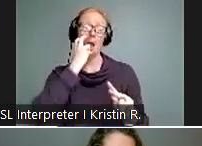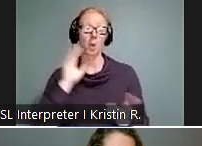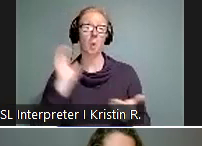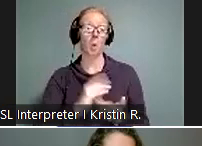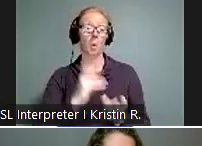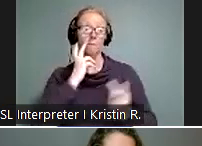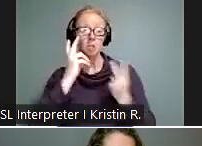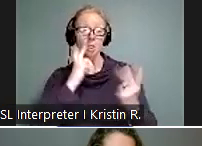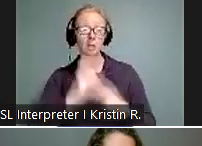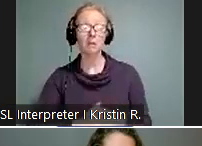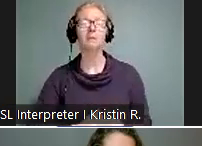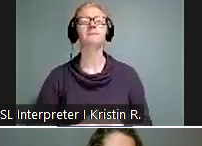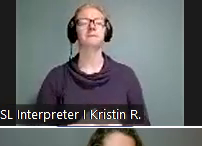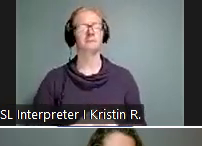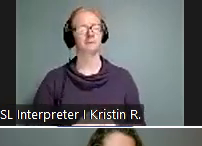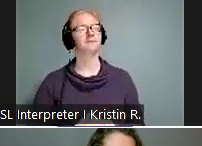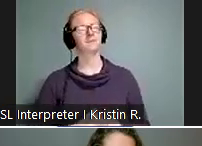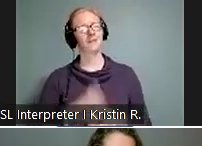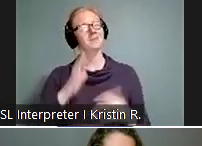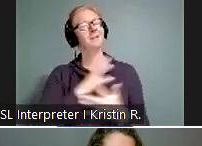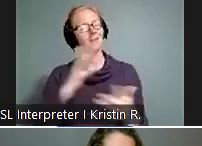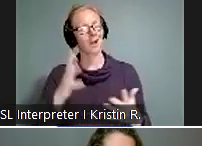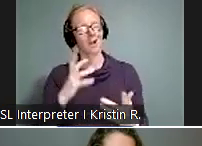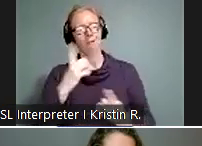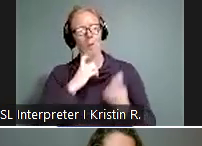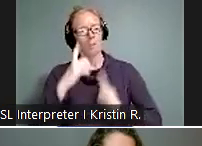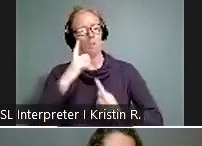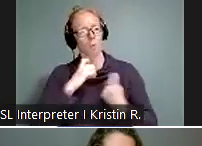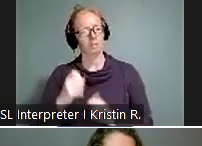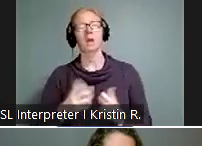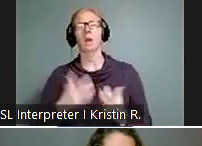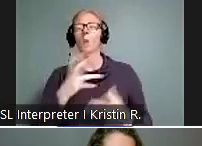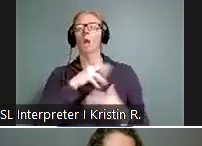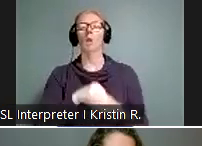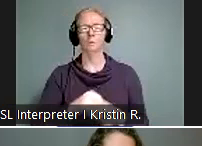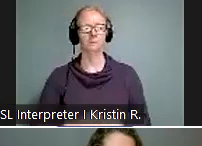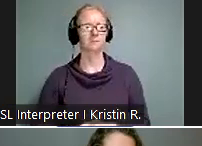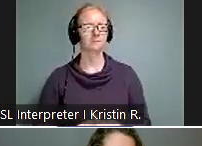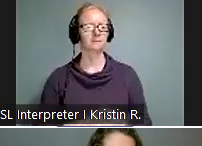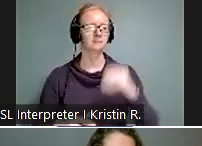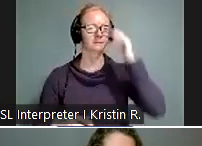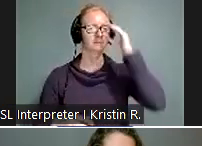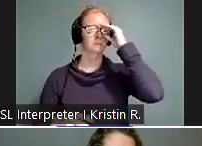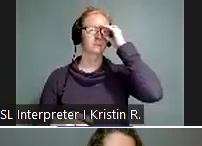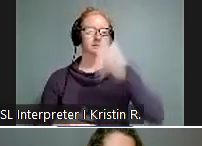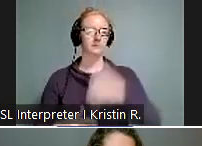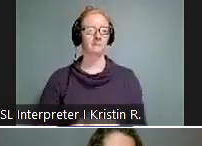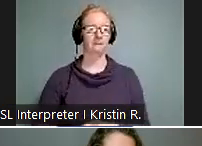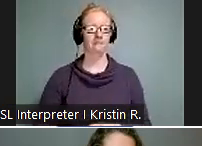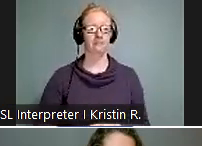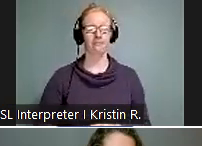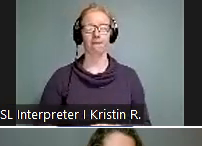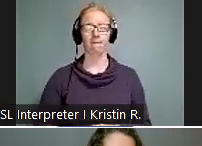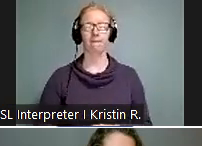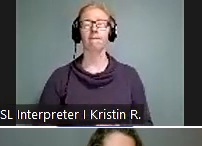All of those questions we get a lot from folks. So we want to include information on that. So we're going to start with tips